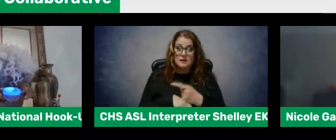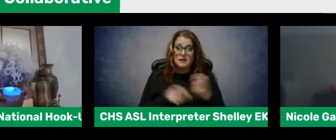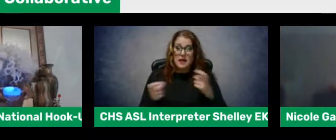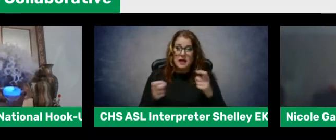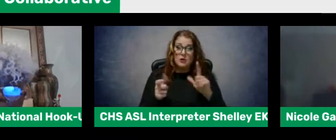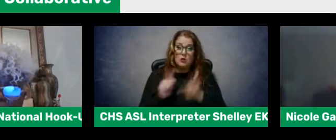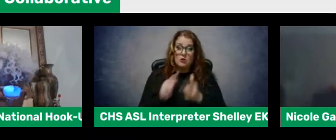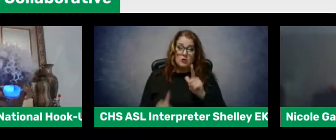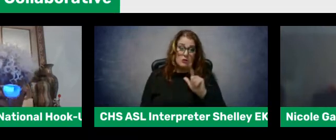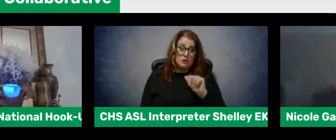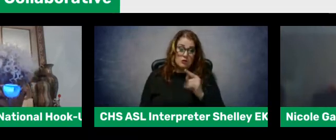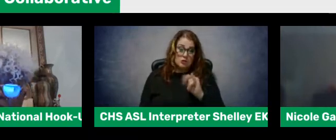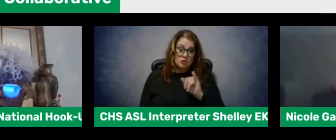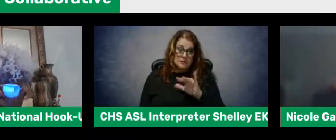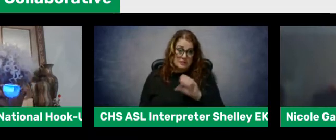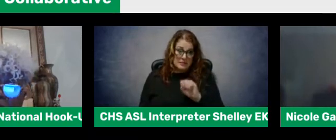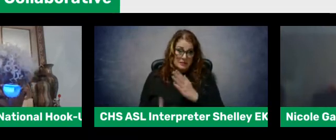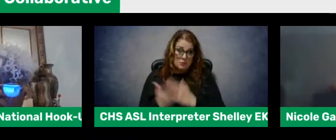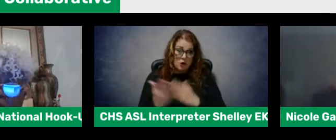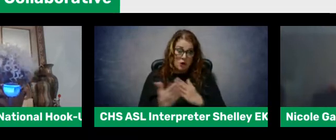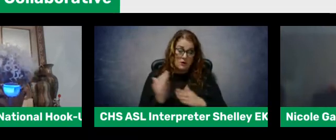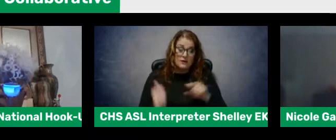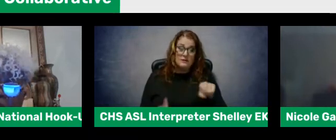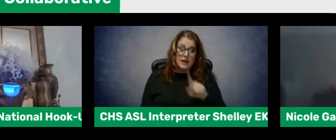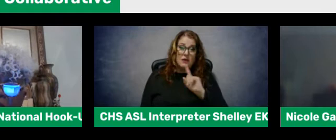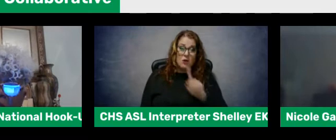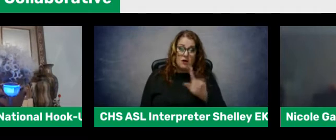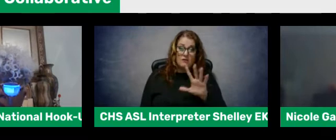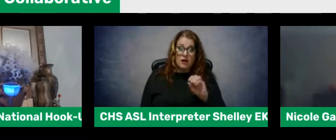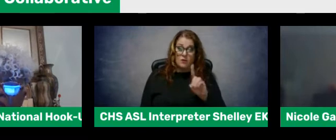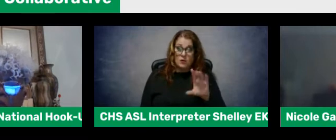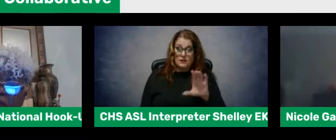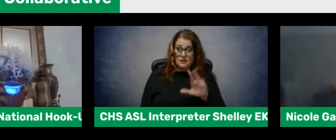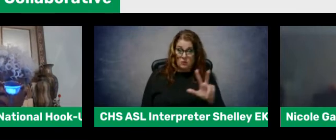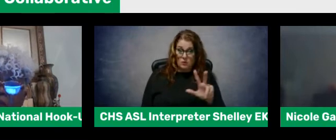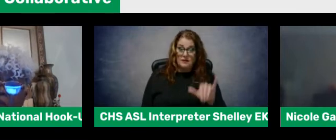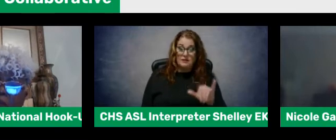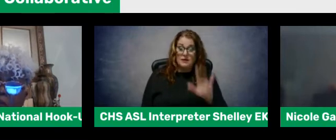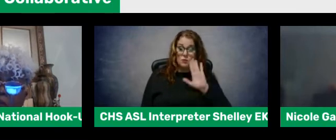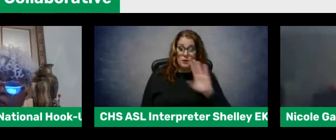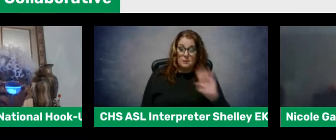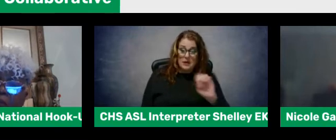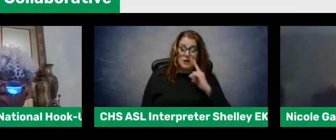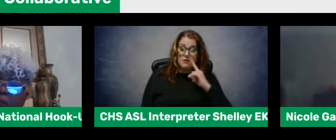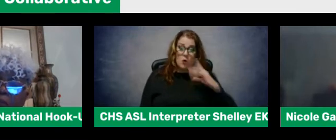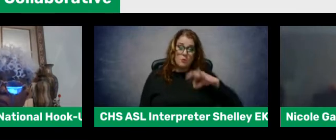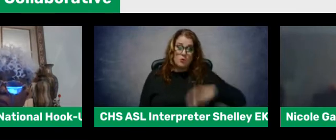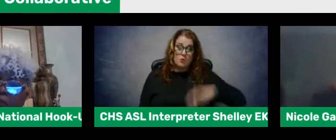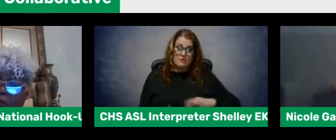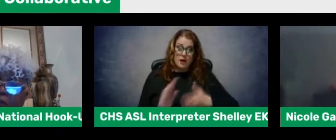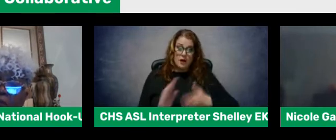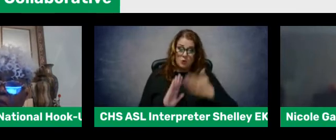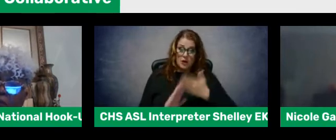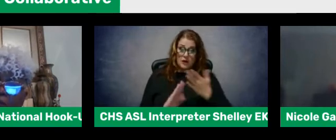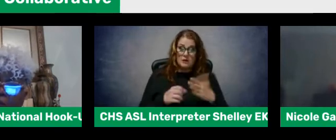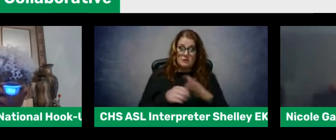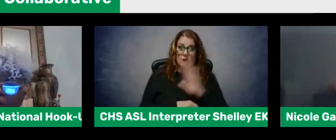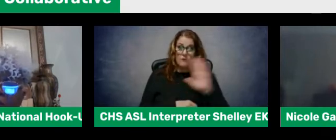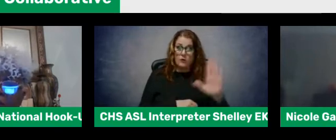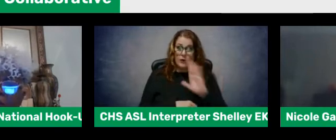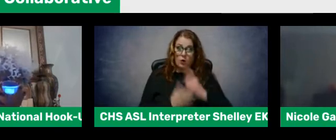logistics piece. They're 501c3. This will be a for-profit operation that will cover their